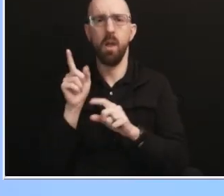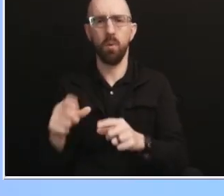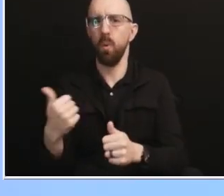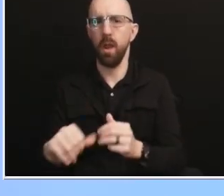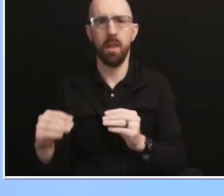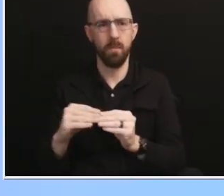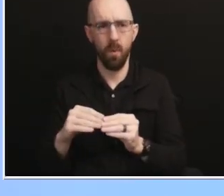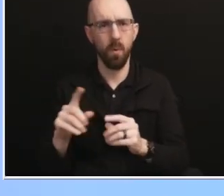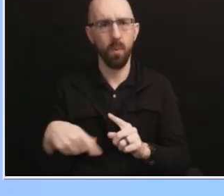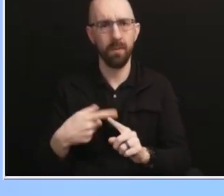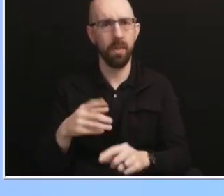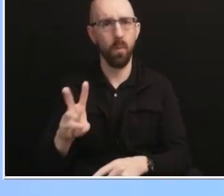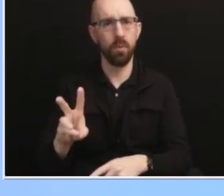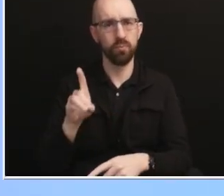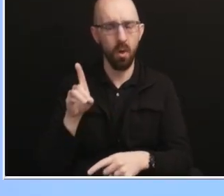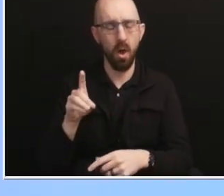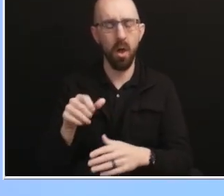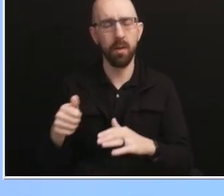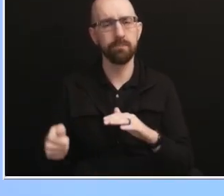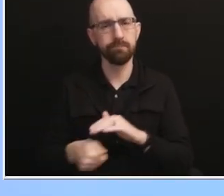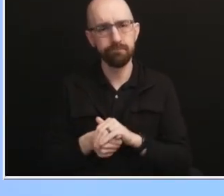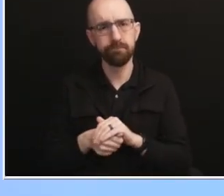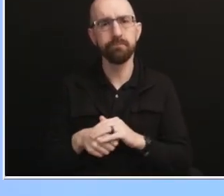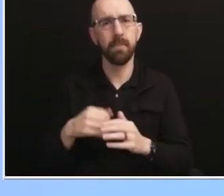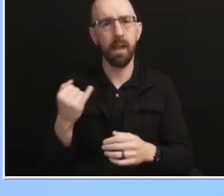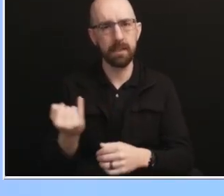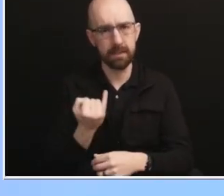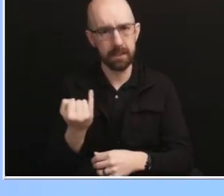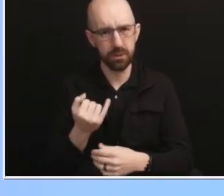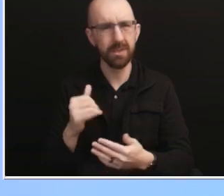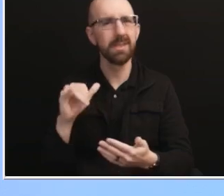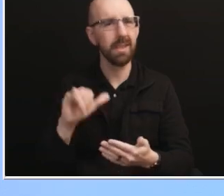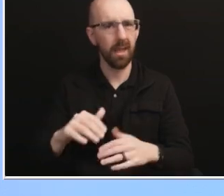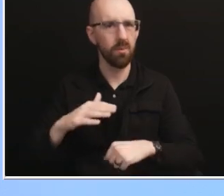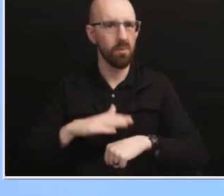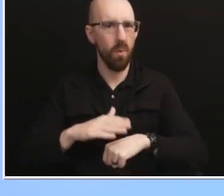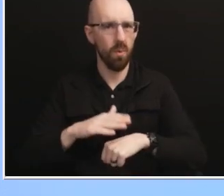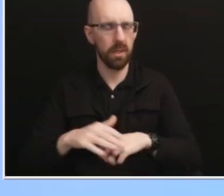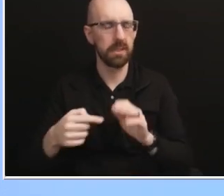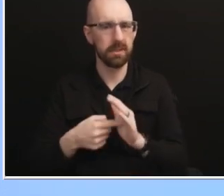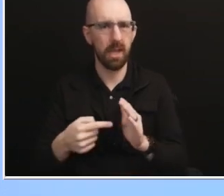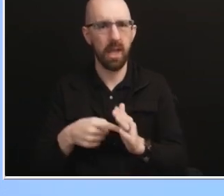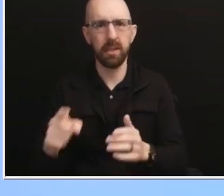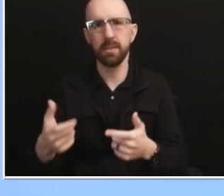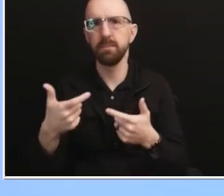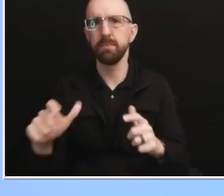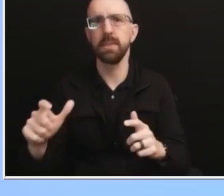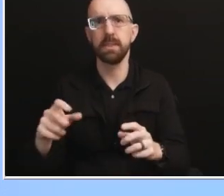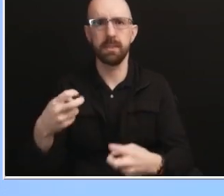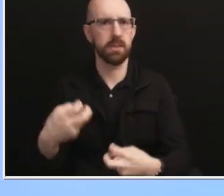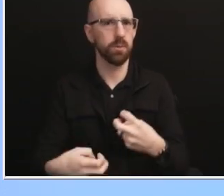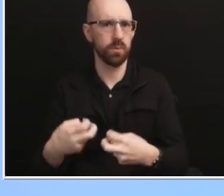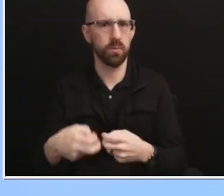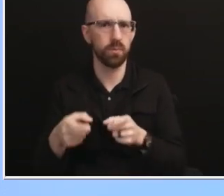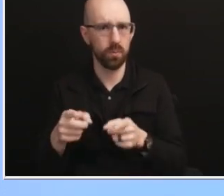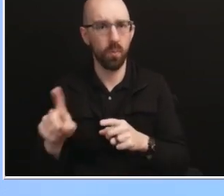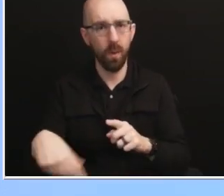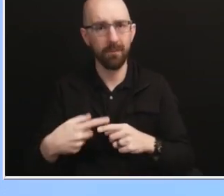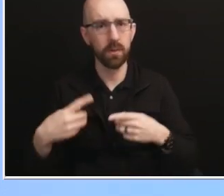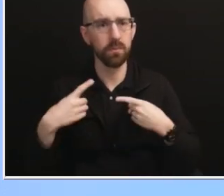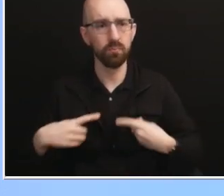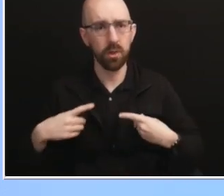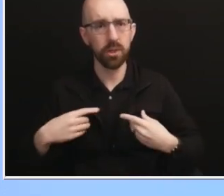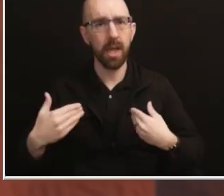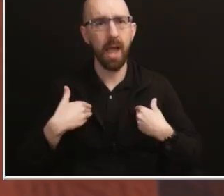back and start to withdraw and isolate, that's going to be a warning sign that's kind of a big deal, because that's when depression kind of has its hooks in the